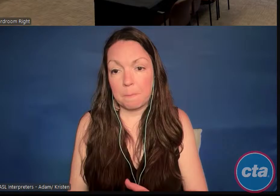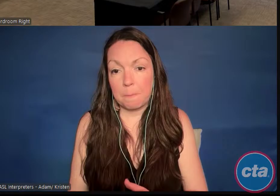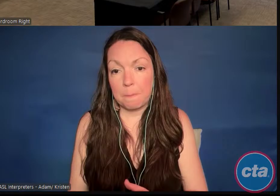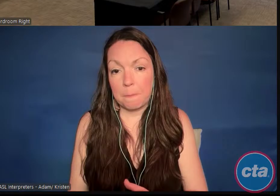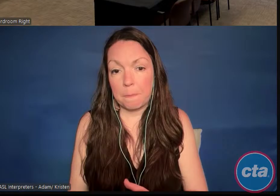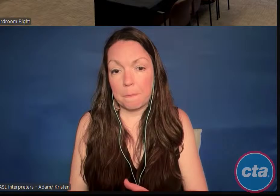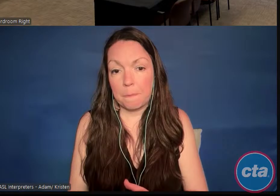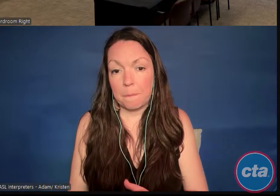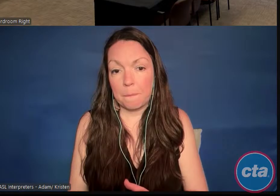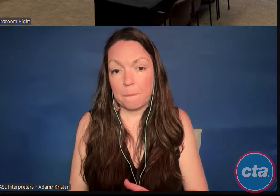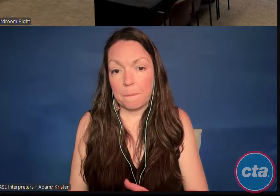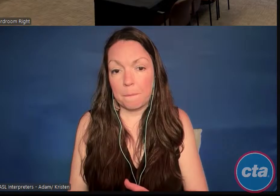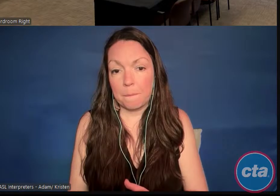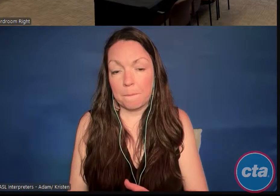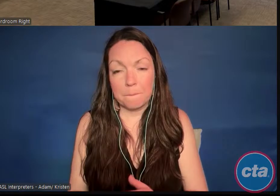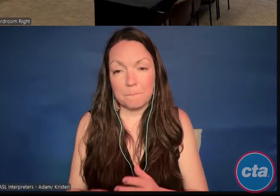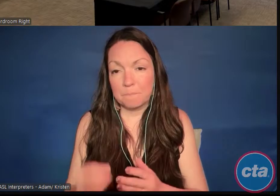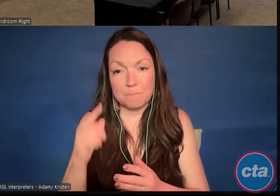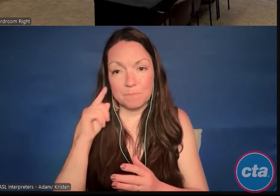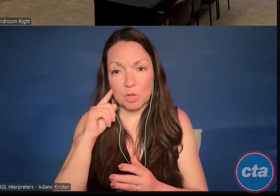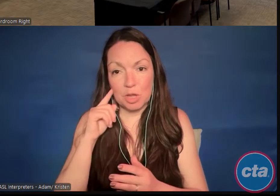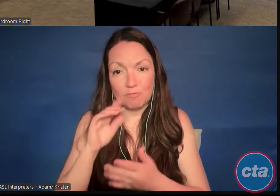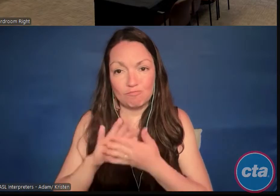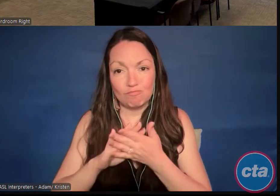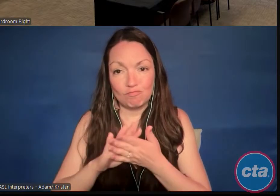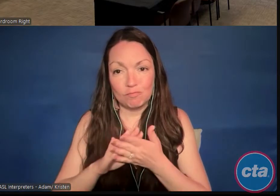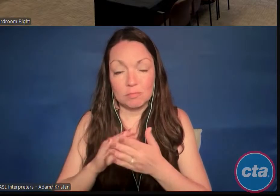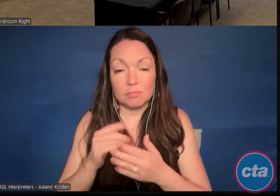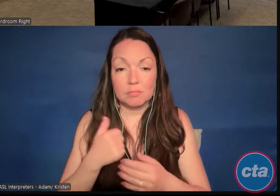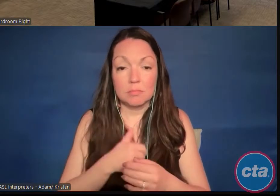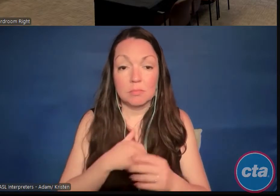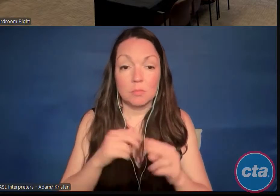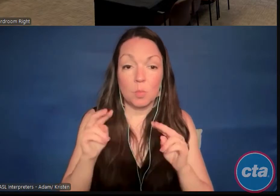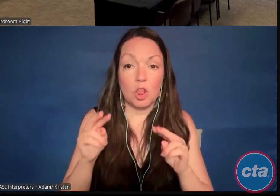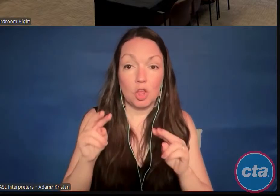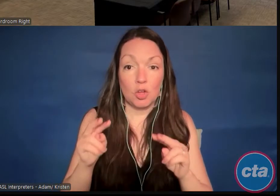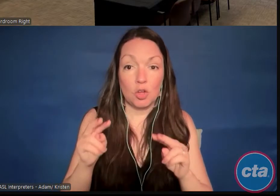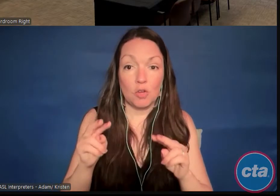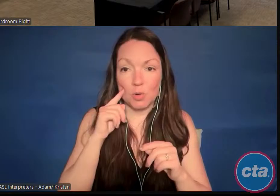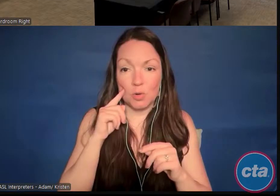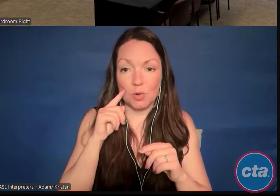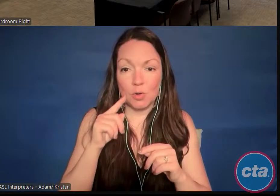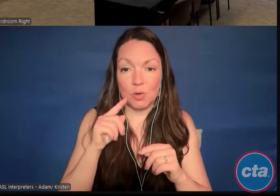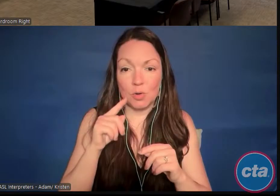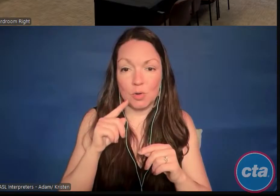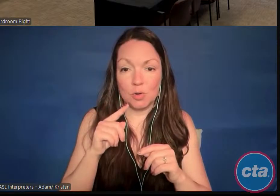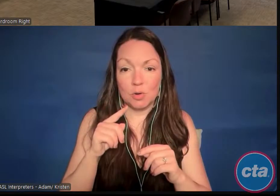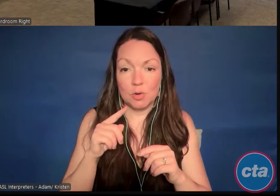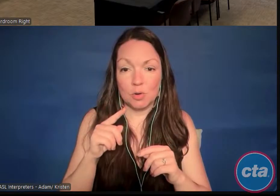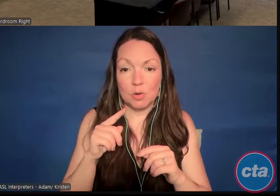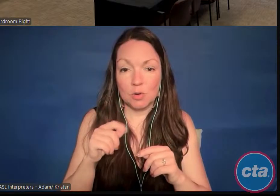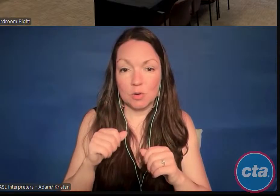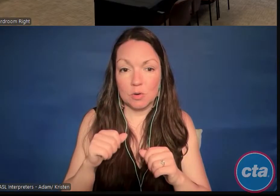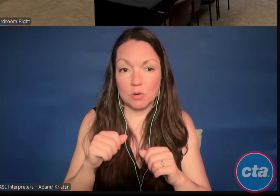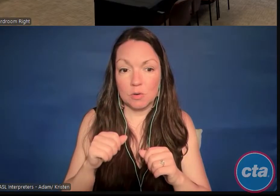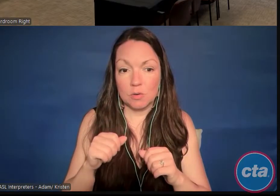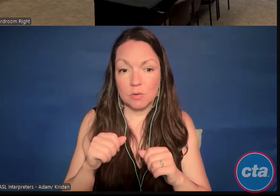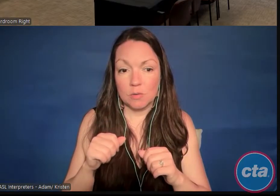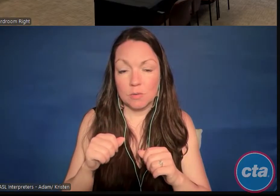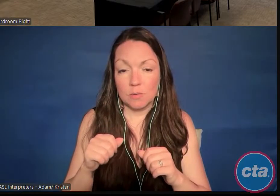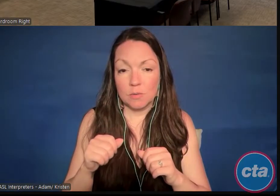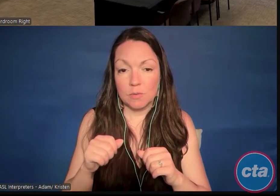We look forward to connecting with her. Can you state your name for the court report? Eddie Winters, General Manager,